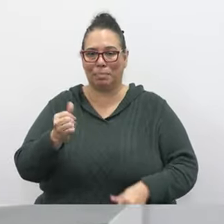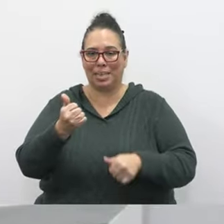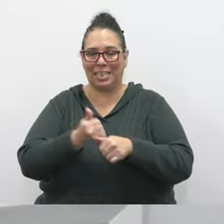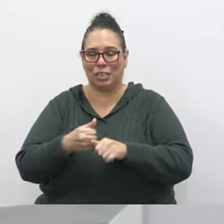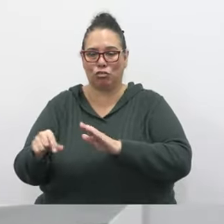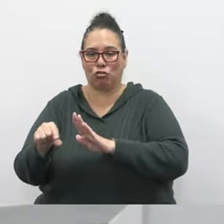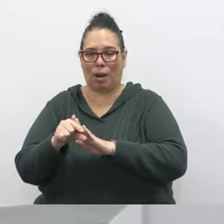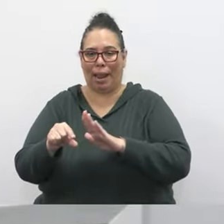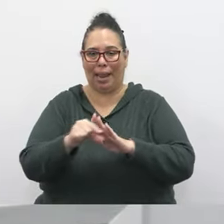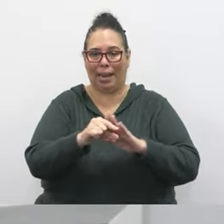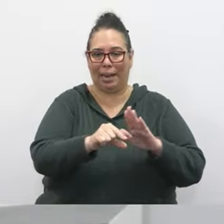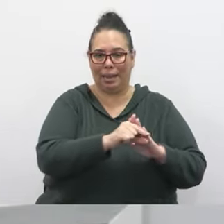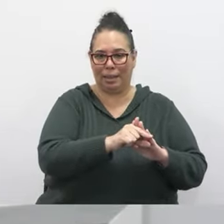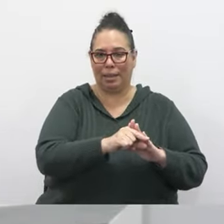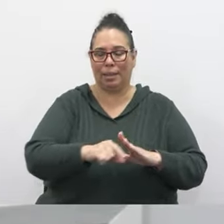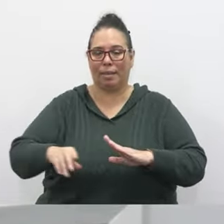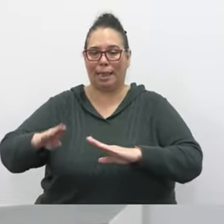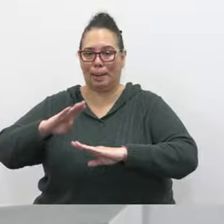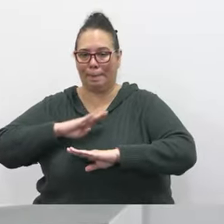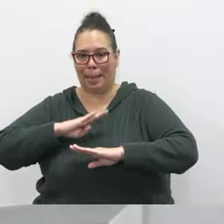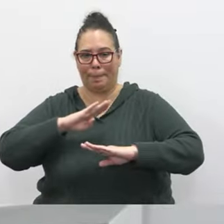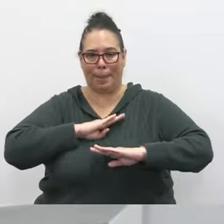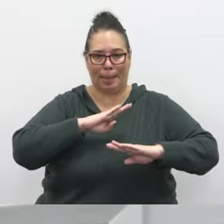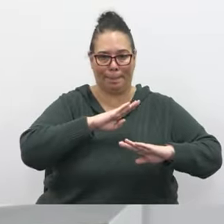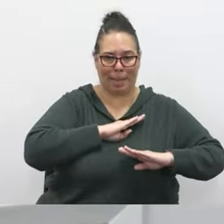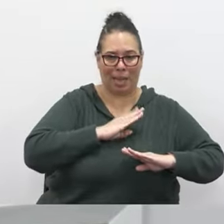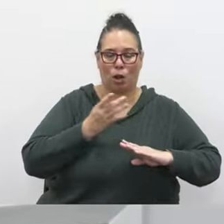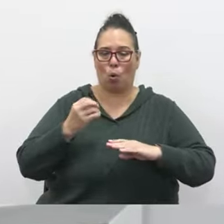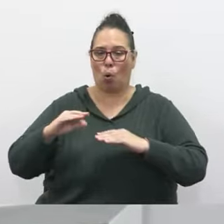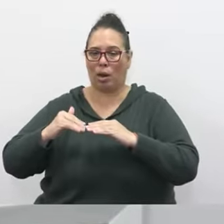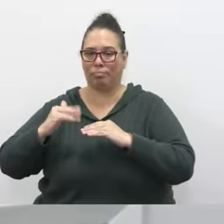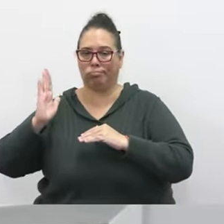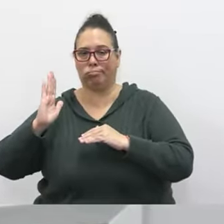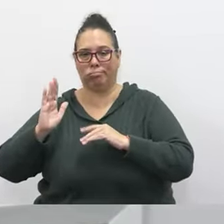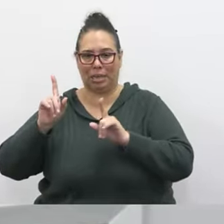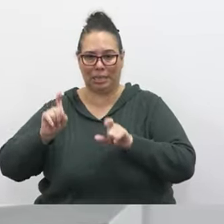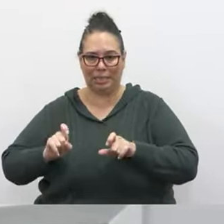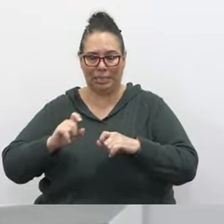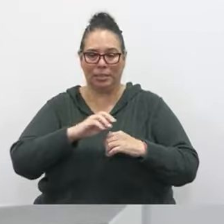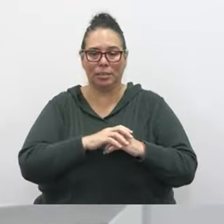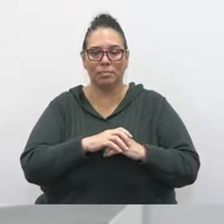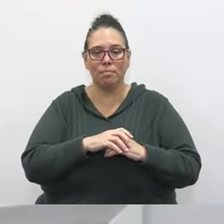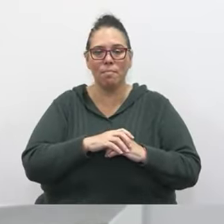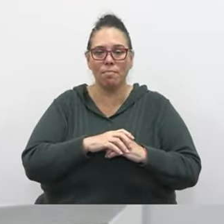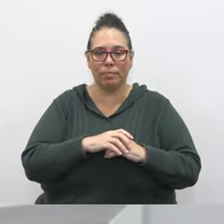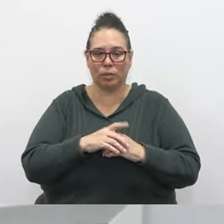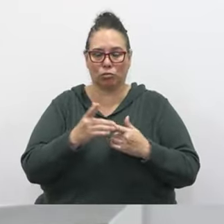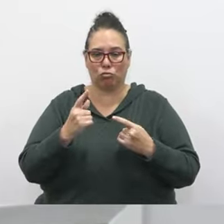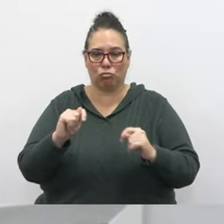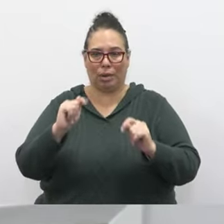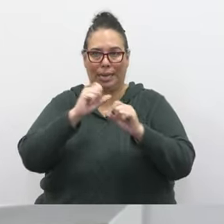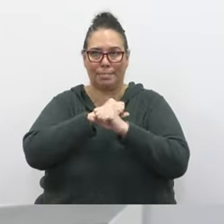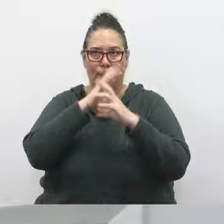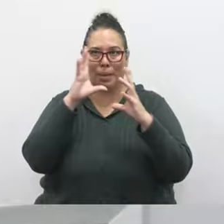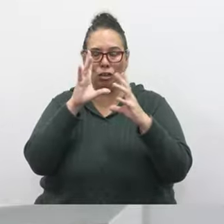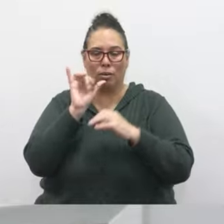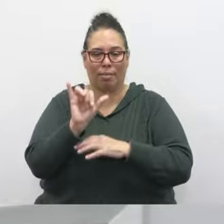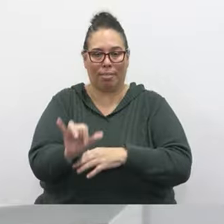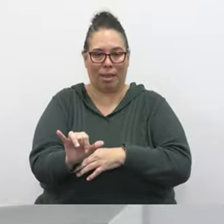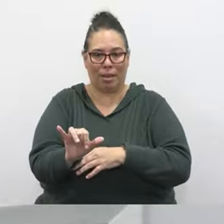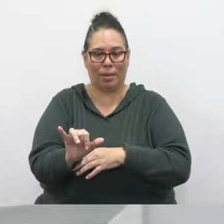level that met on this assessment, met or exceeded on this assessment. So trying to create a picture of that that will then